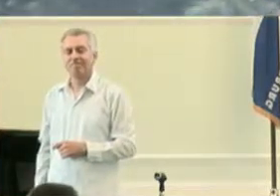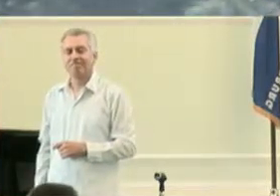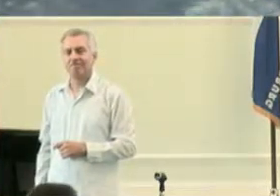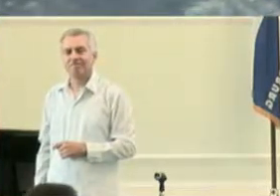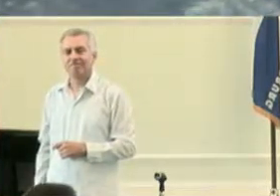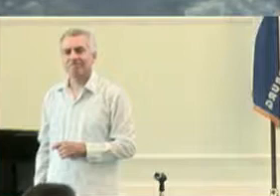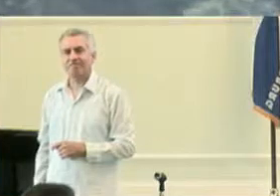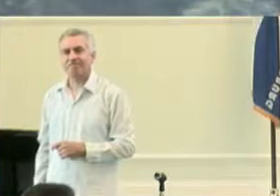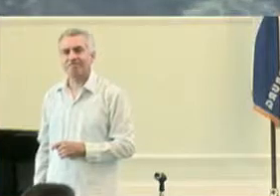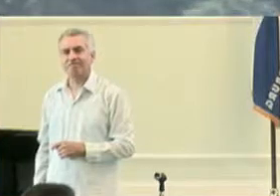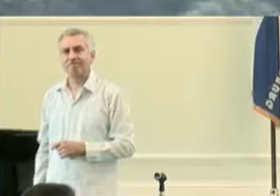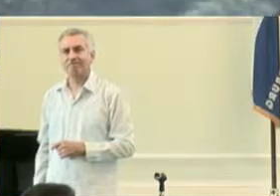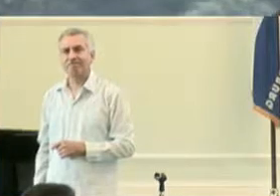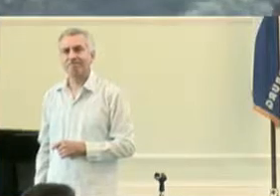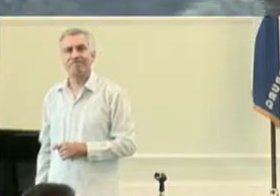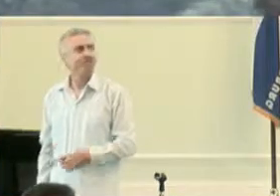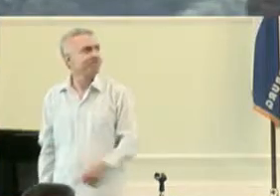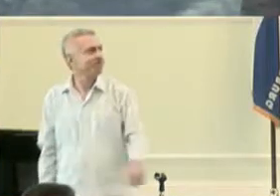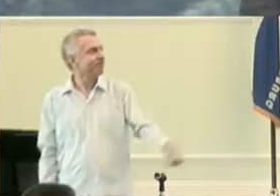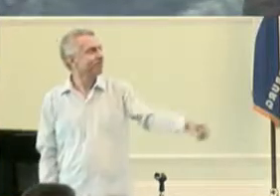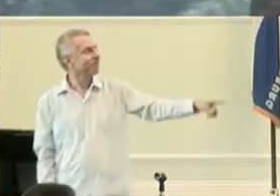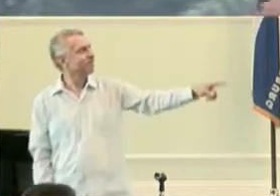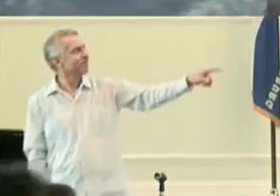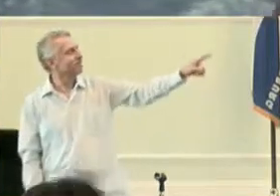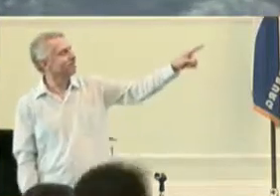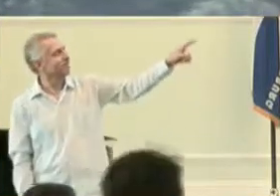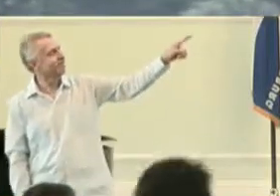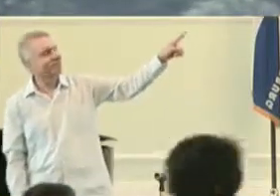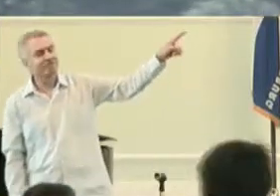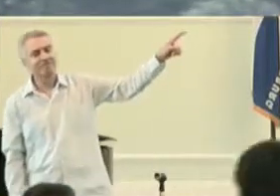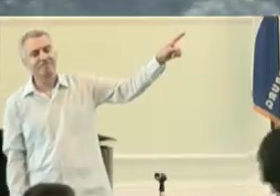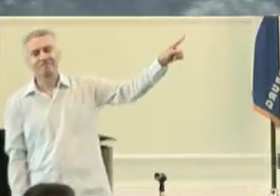Now, did you know that Jesus calls us individually?